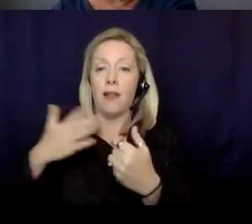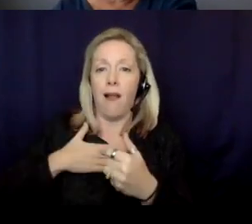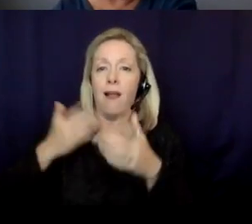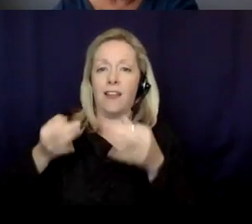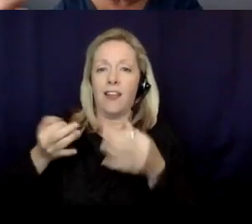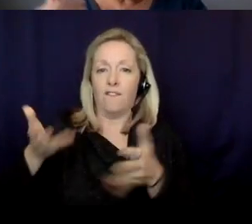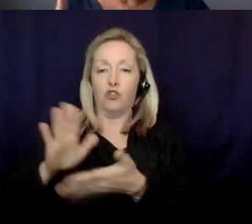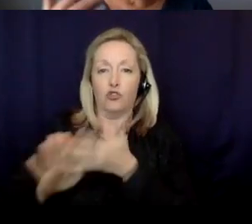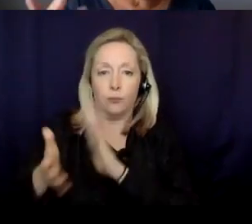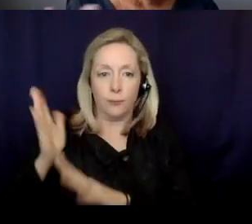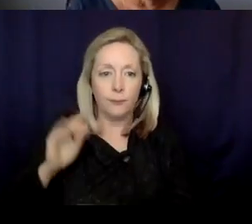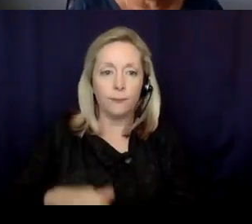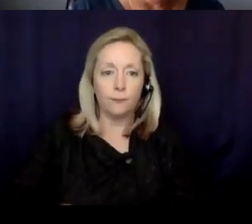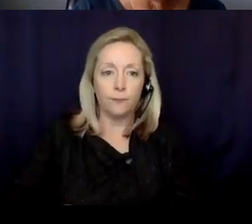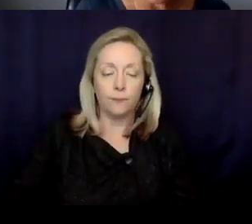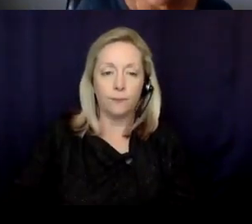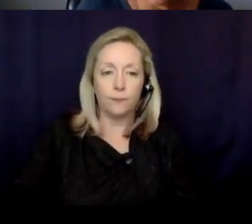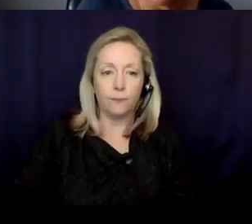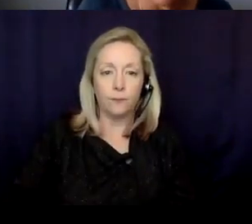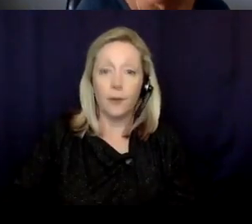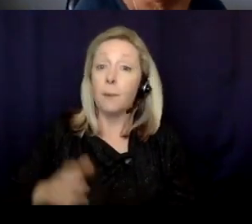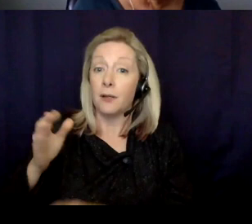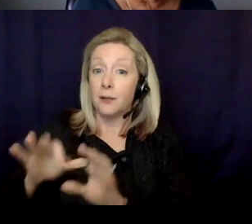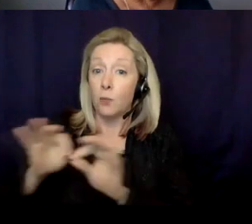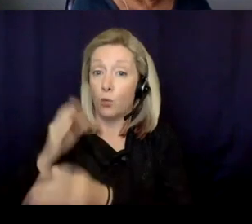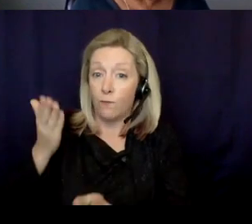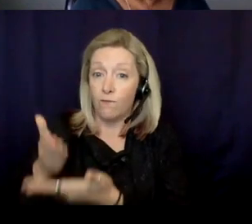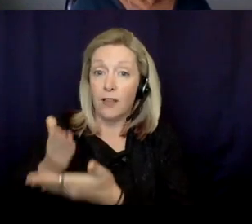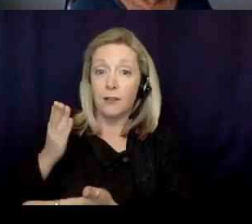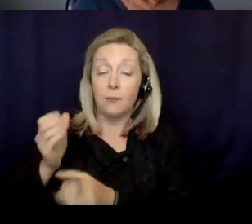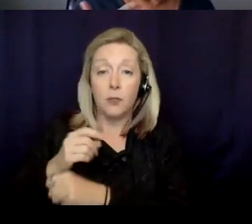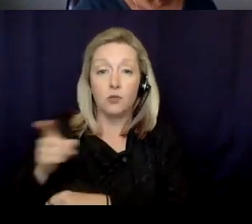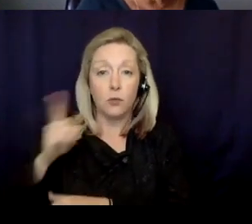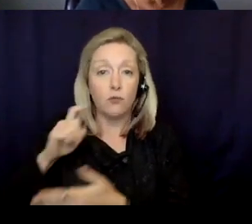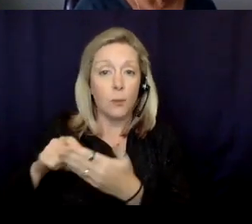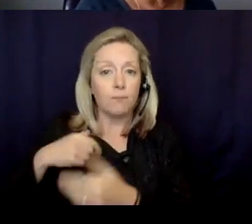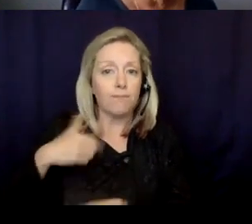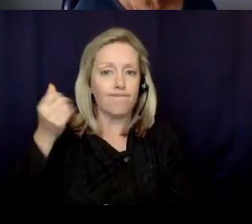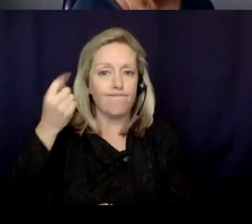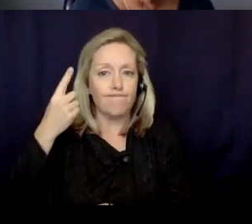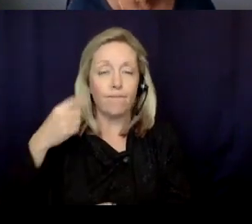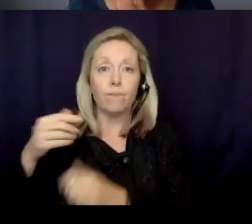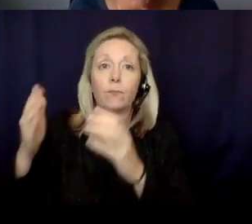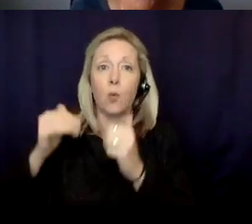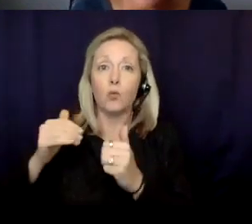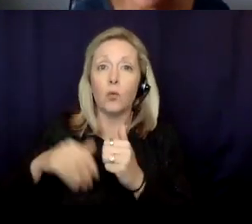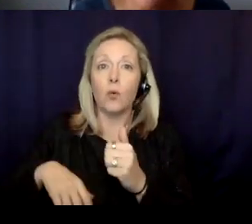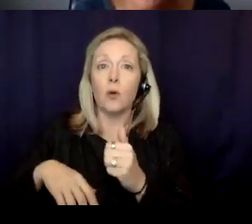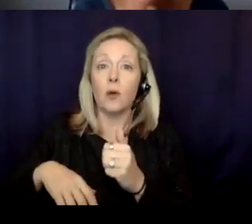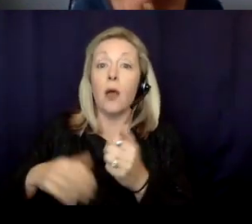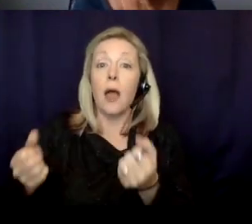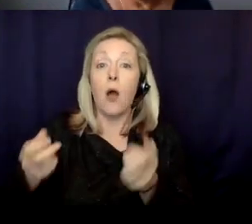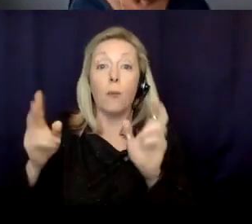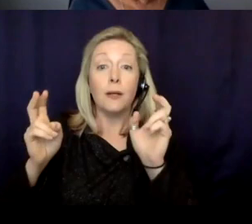through things. But validating them is really important. I'm also going to increase the number of topics